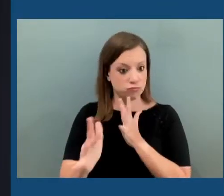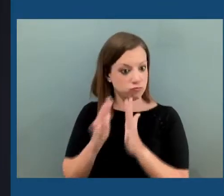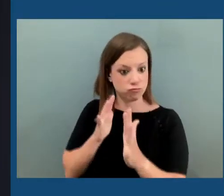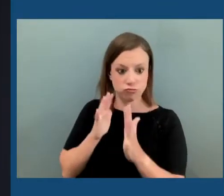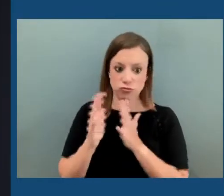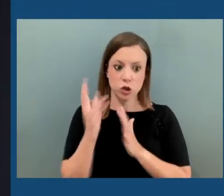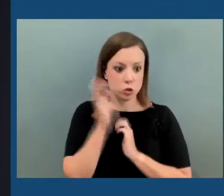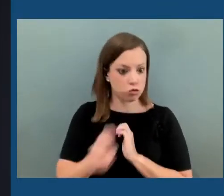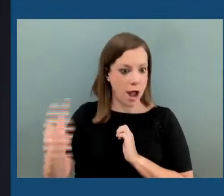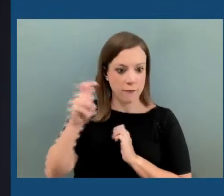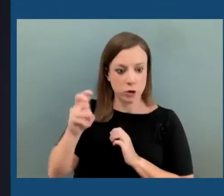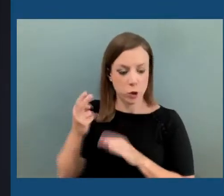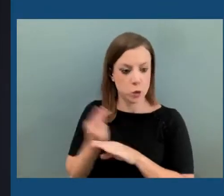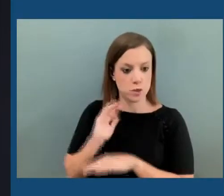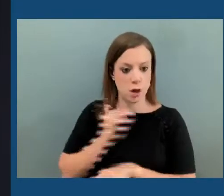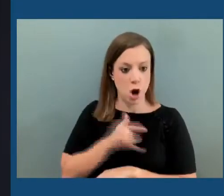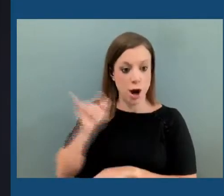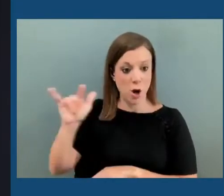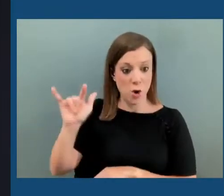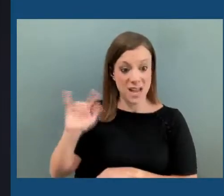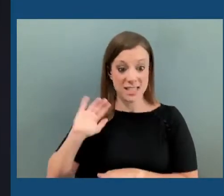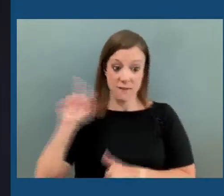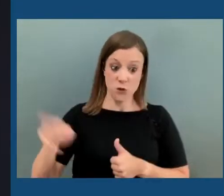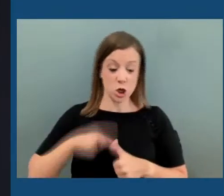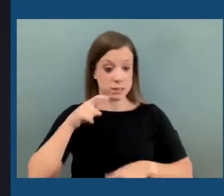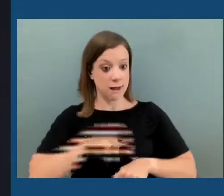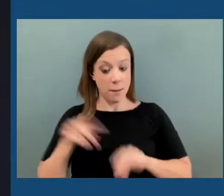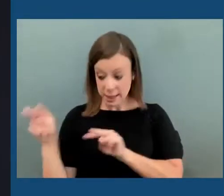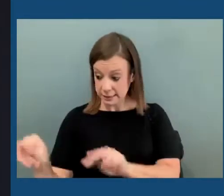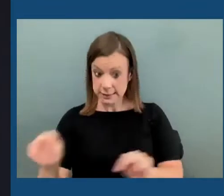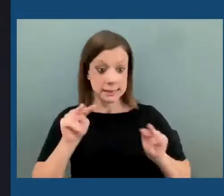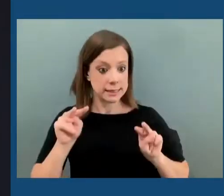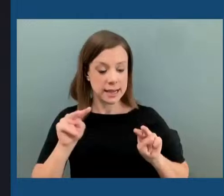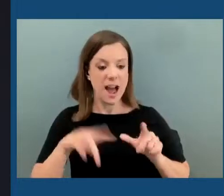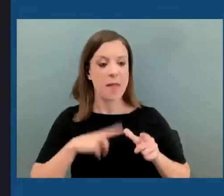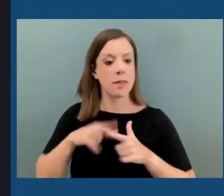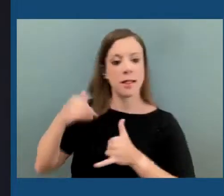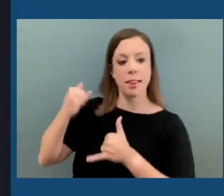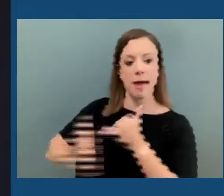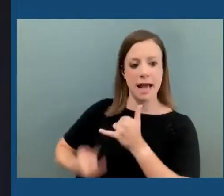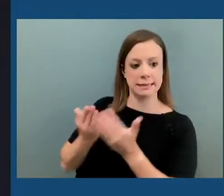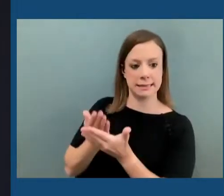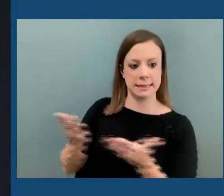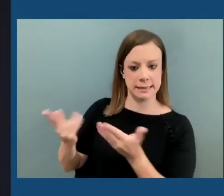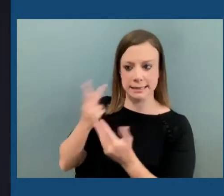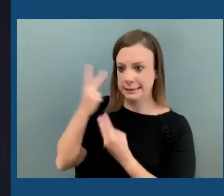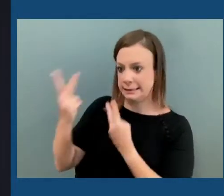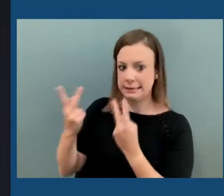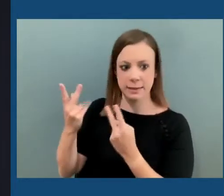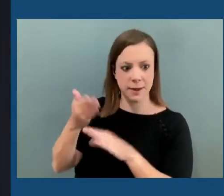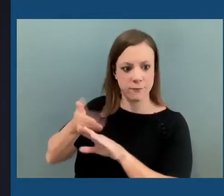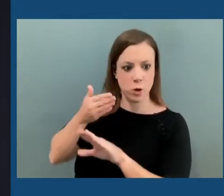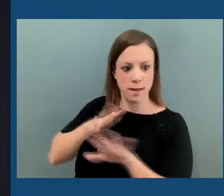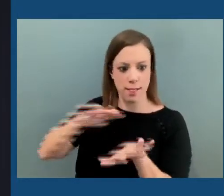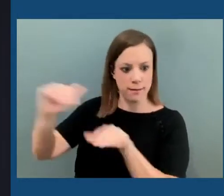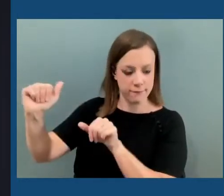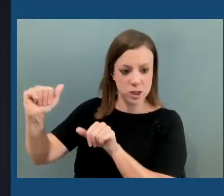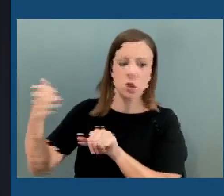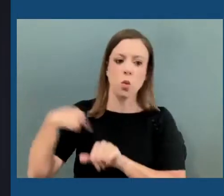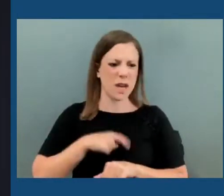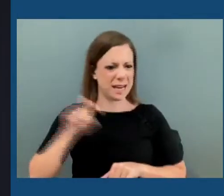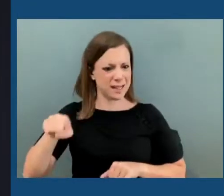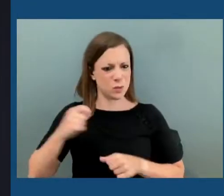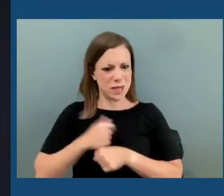of our community. So we need to ensure that their experience speaks to the quality of our region. And I worked with the team here at the airport